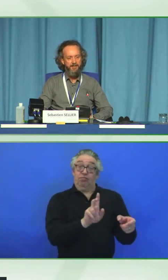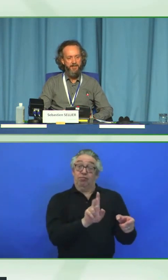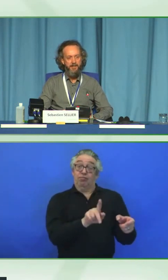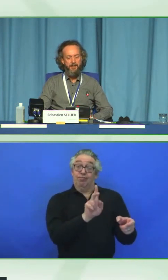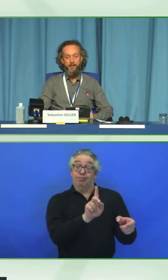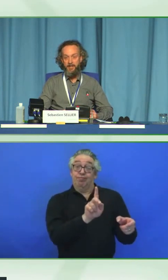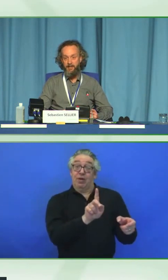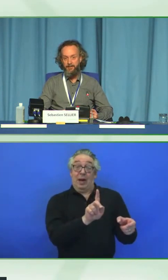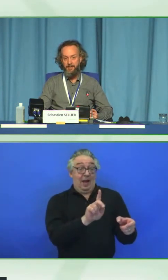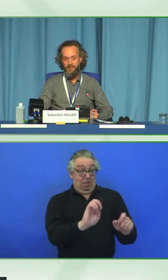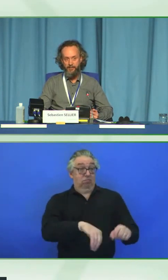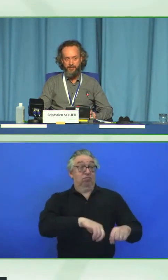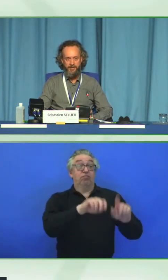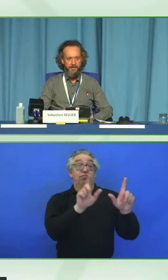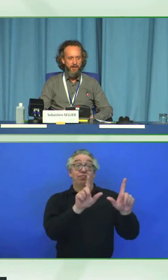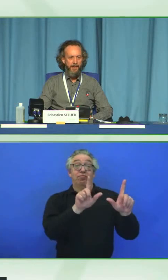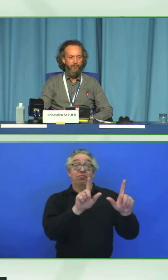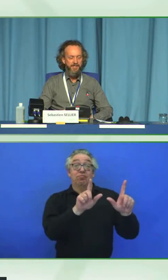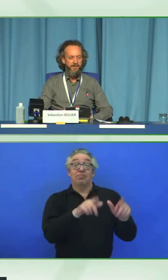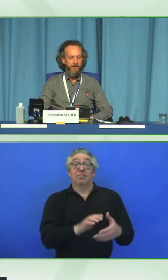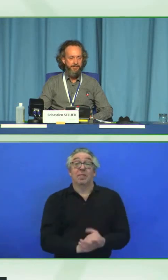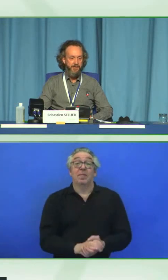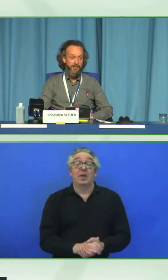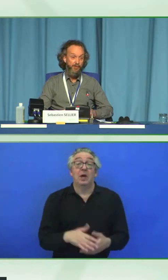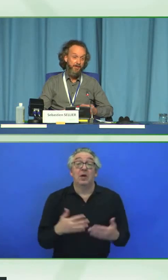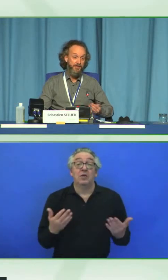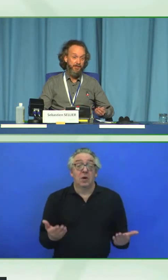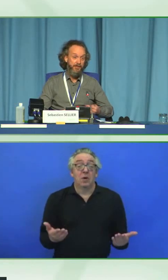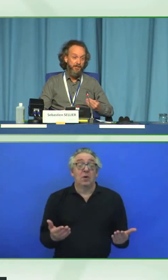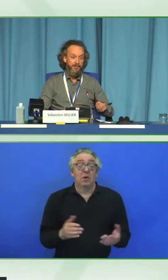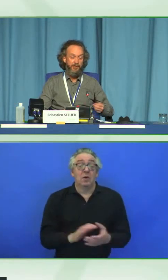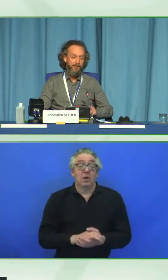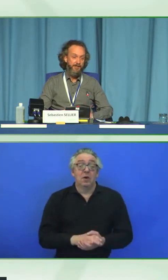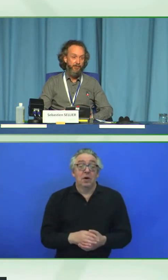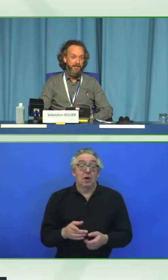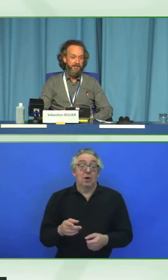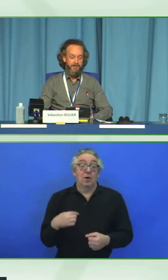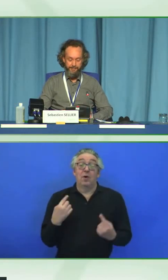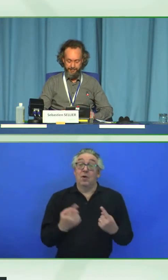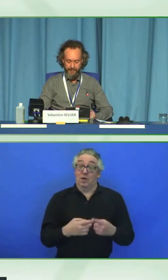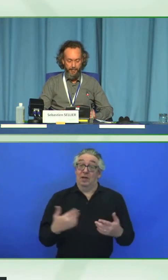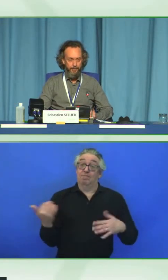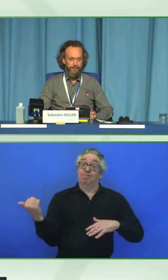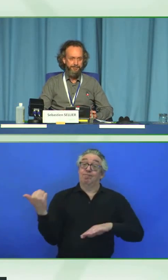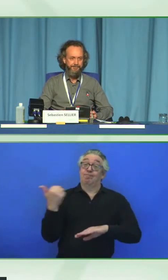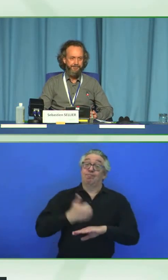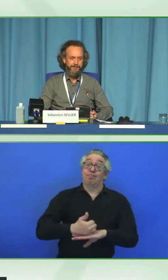Elix Academy, an e-learning solution we developed during the COVID crisis.